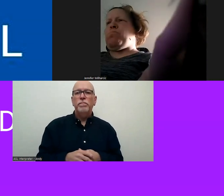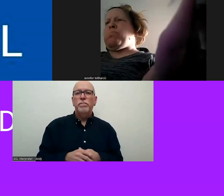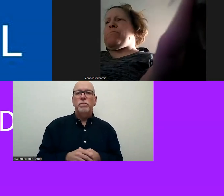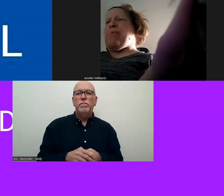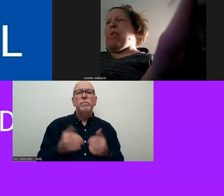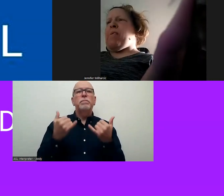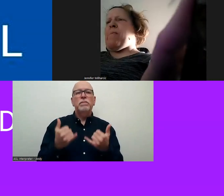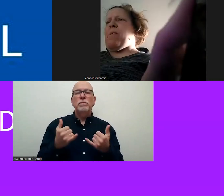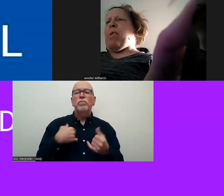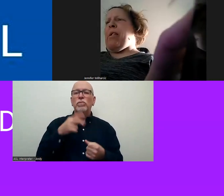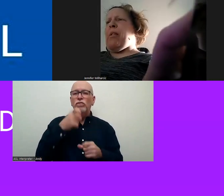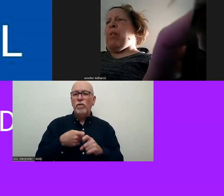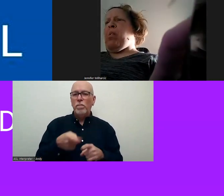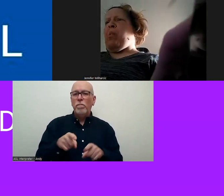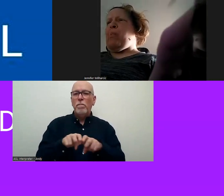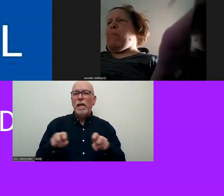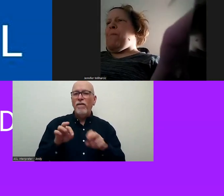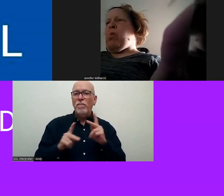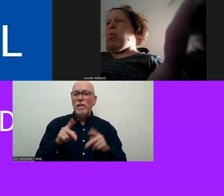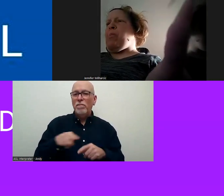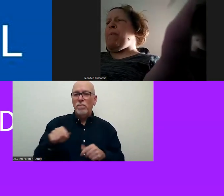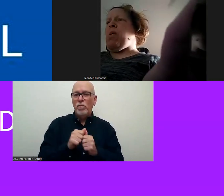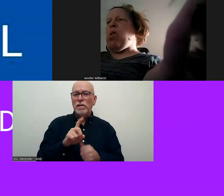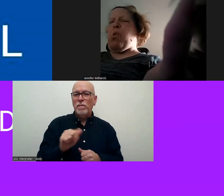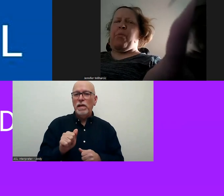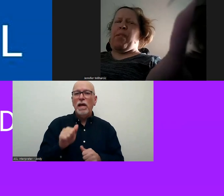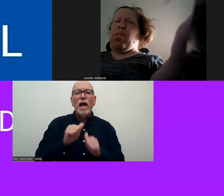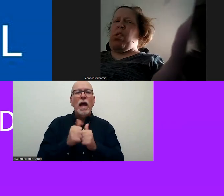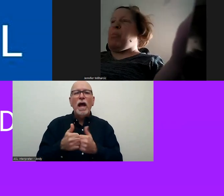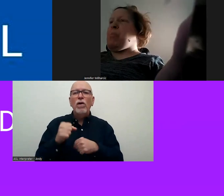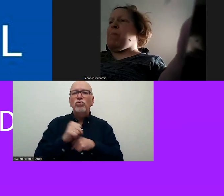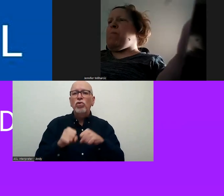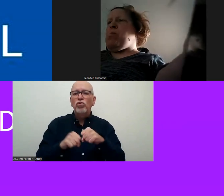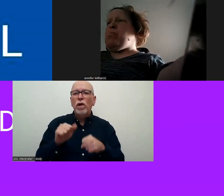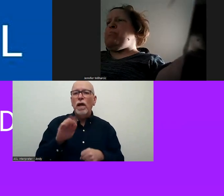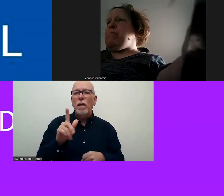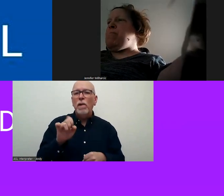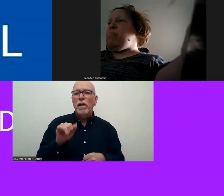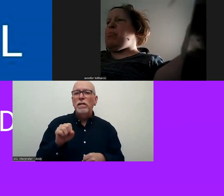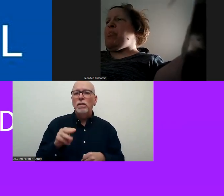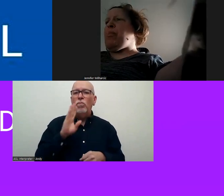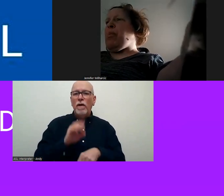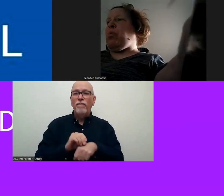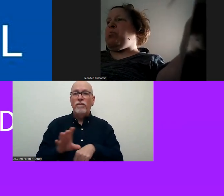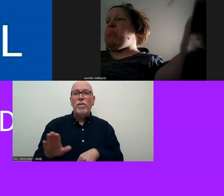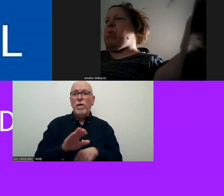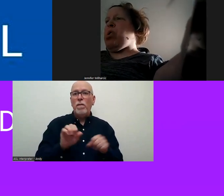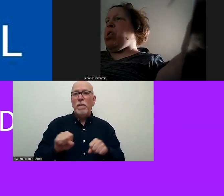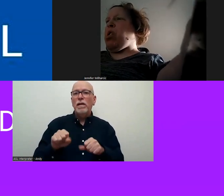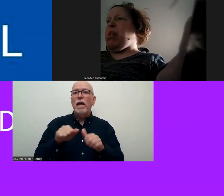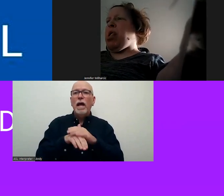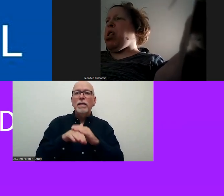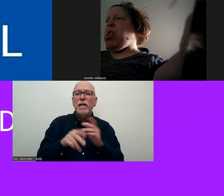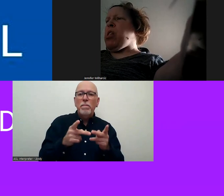now we will hear from a panel of people with disabilities about how structural ableism affects their ability to access places and